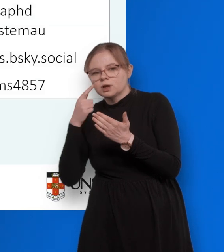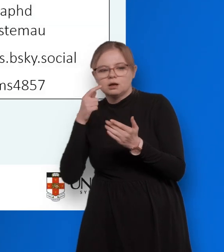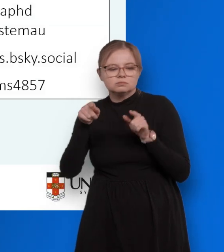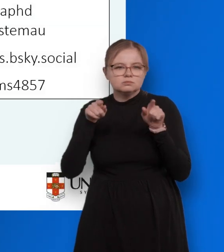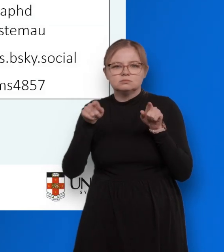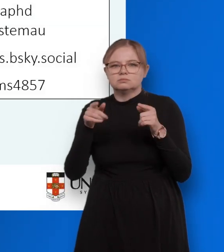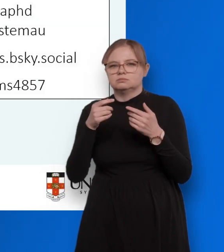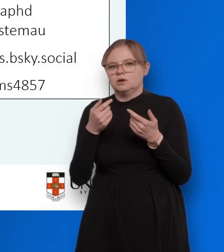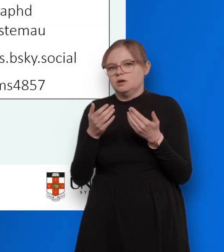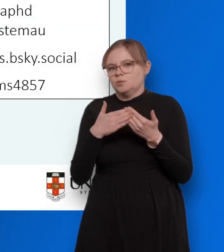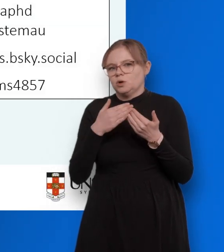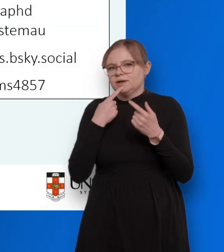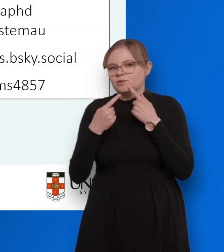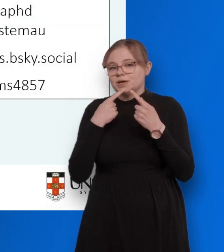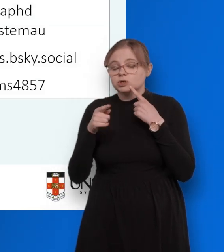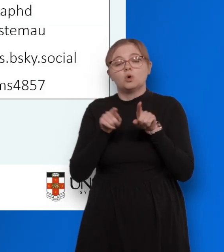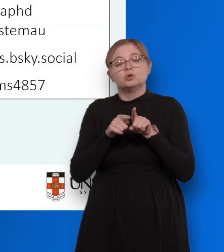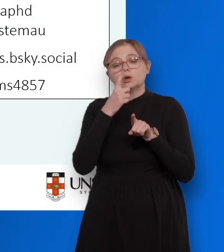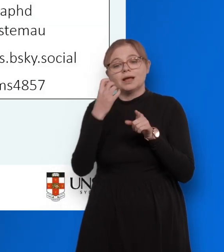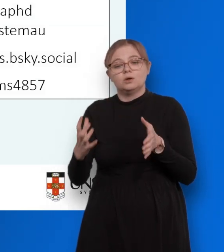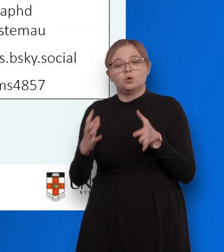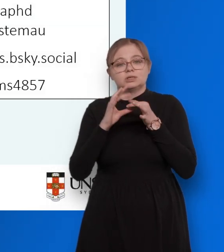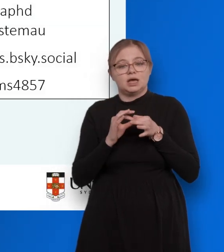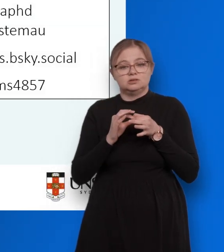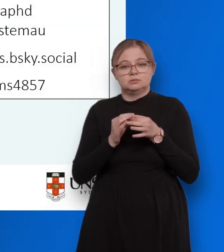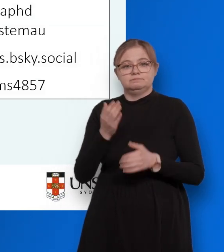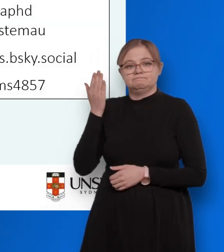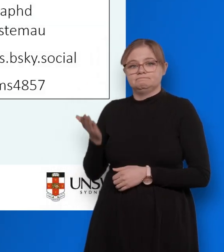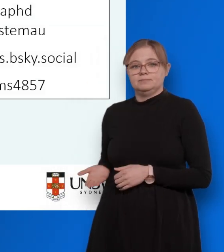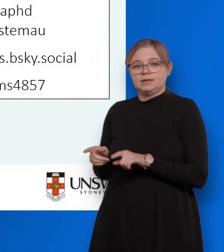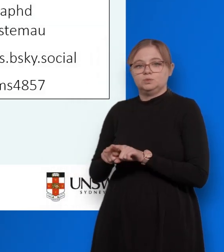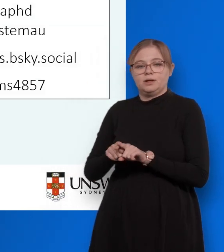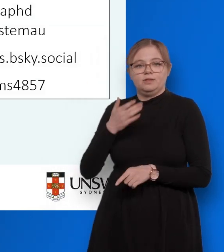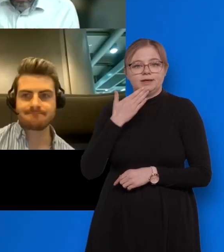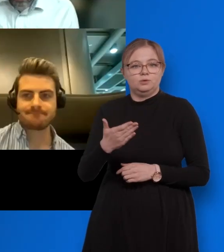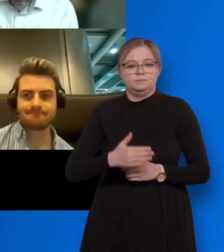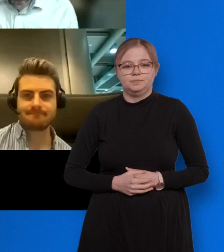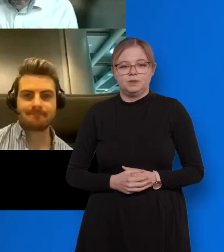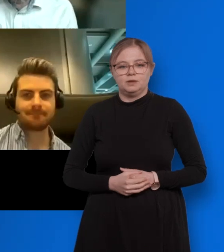course, reach out via all the places. So thank you.